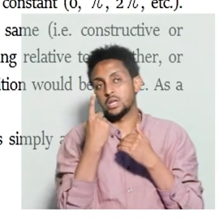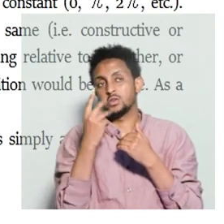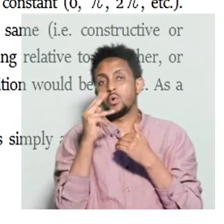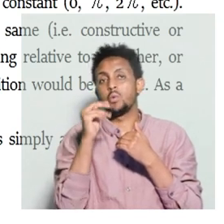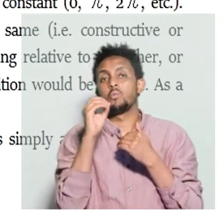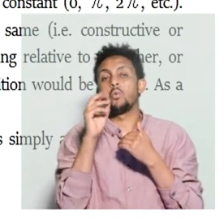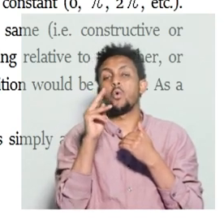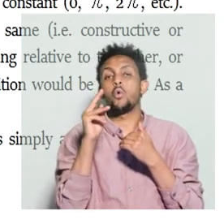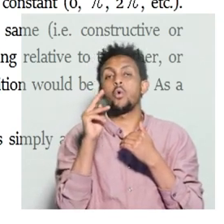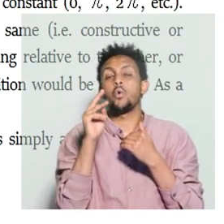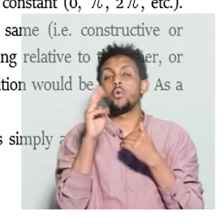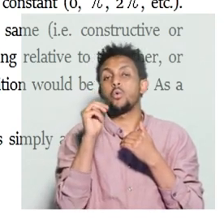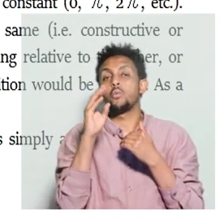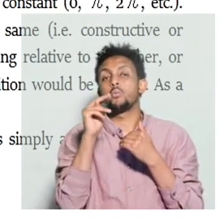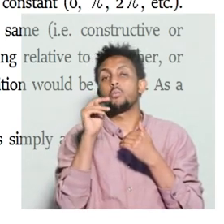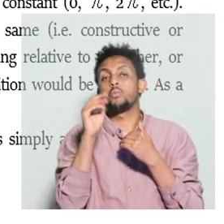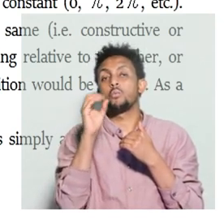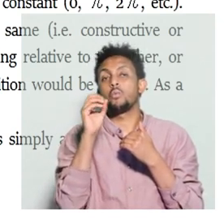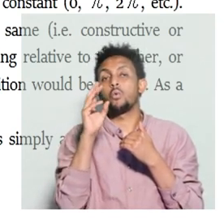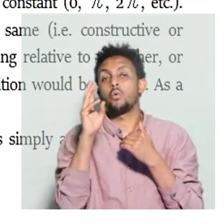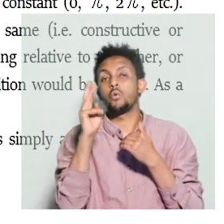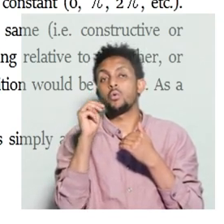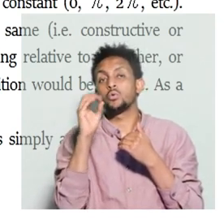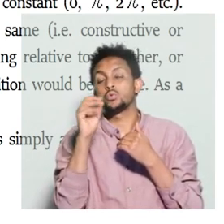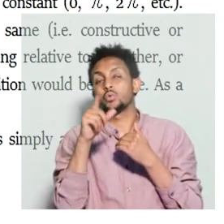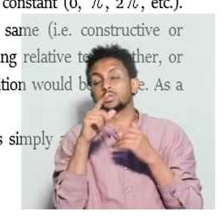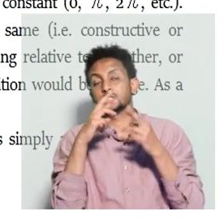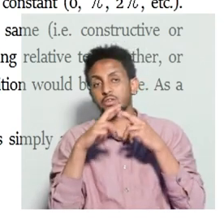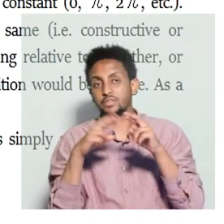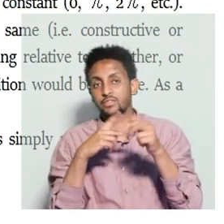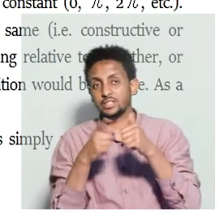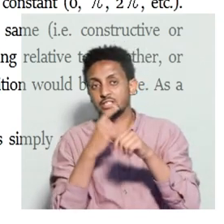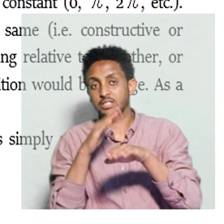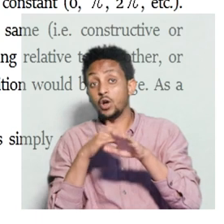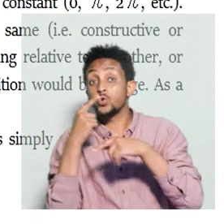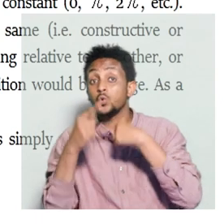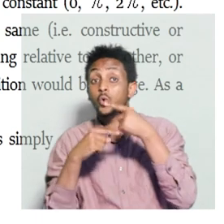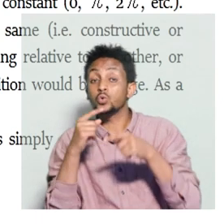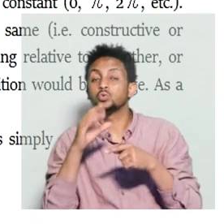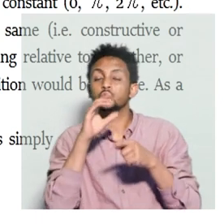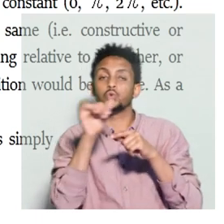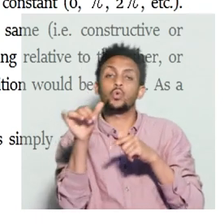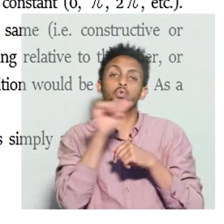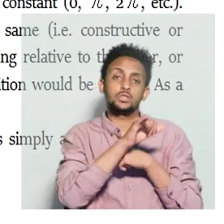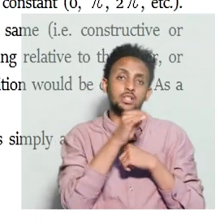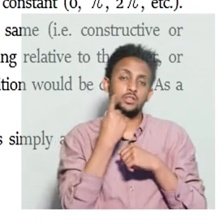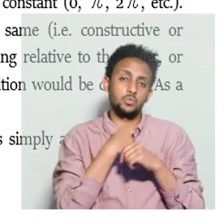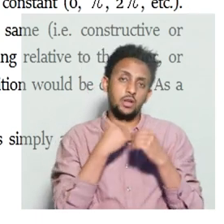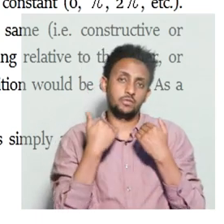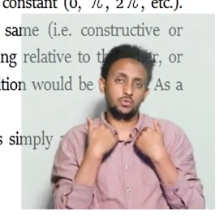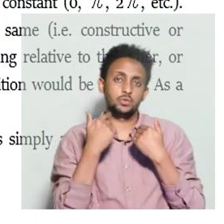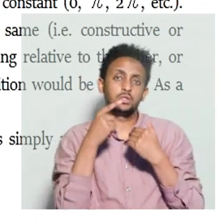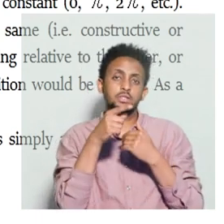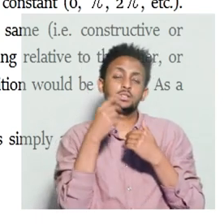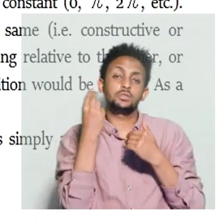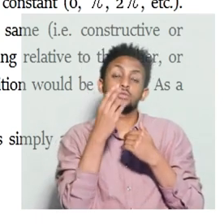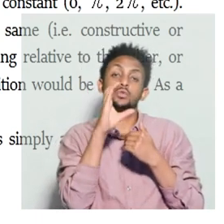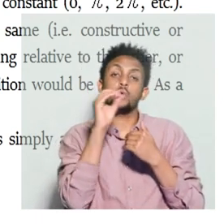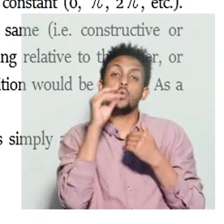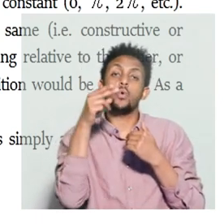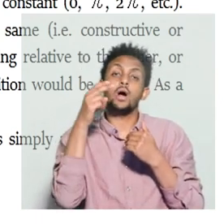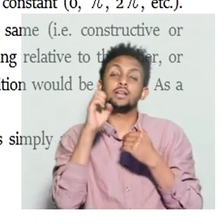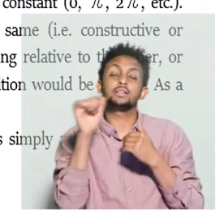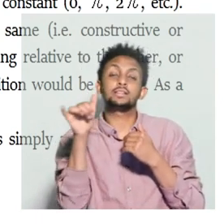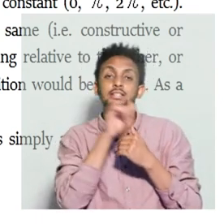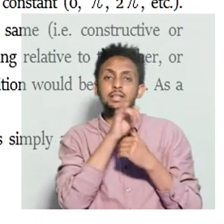will be a different wave pattern and the phase relations are not going to be constant. Therefore, we mean coherent means